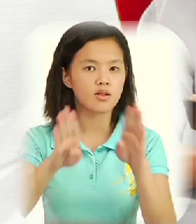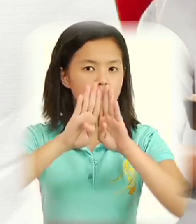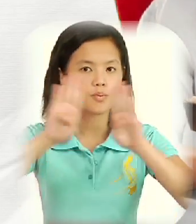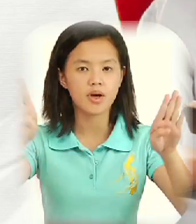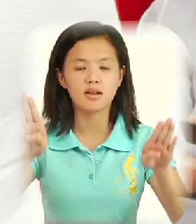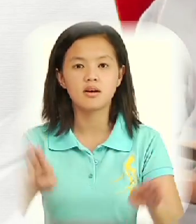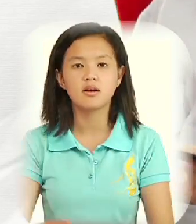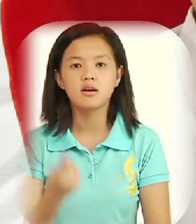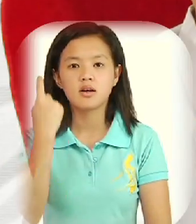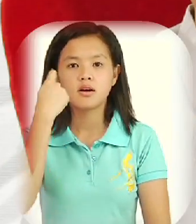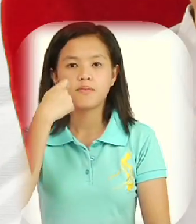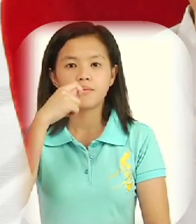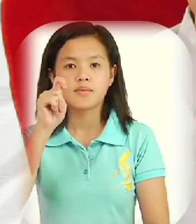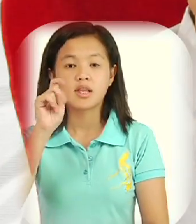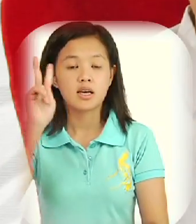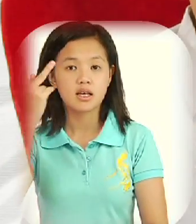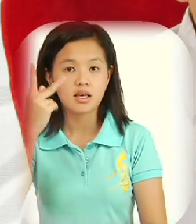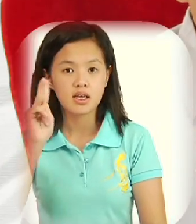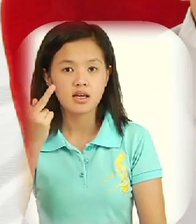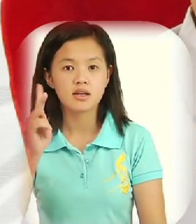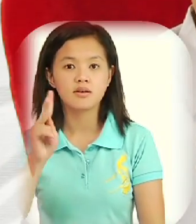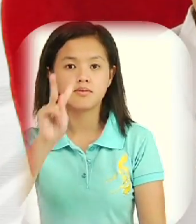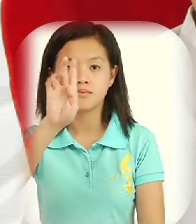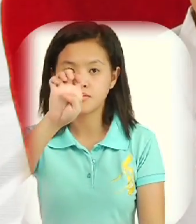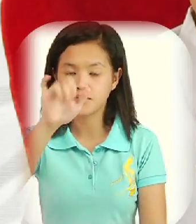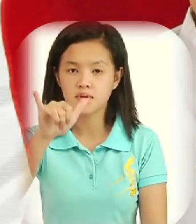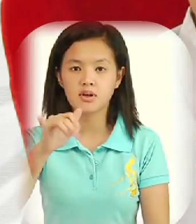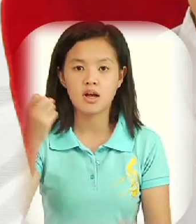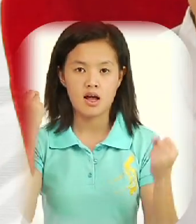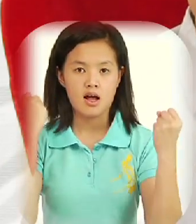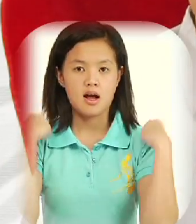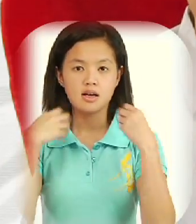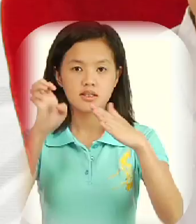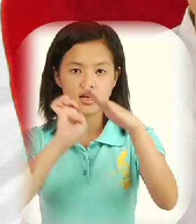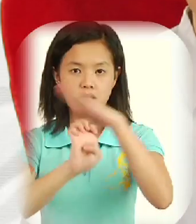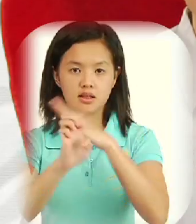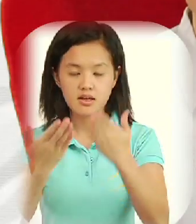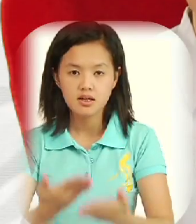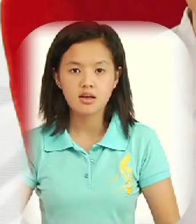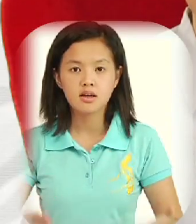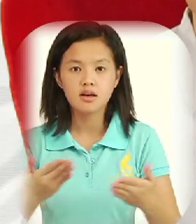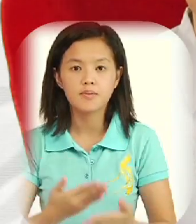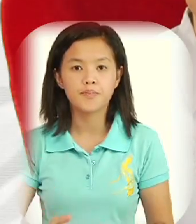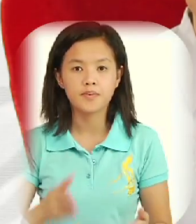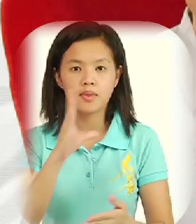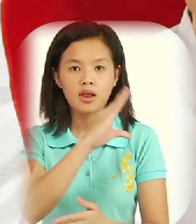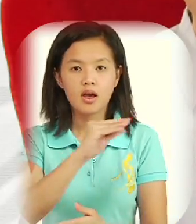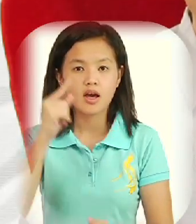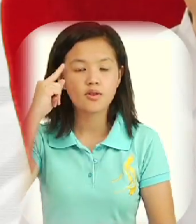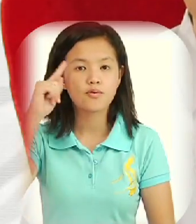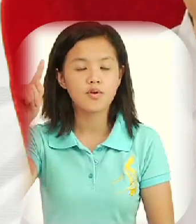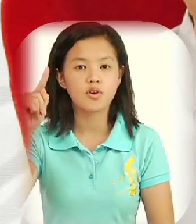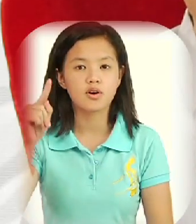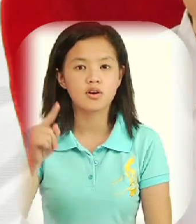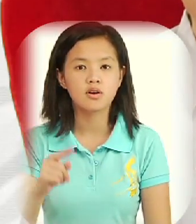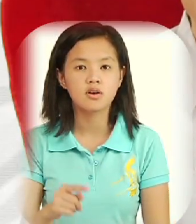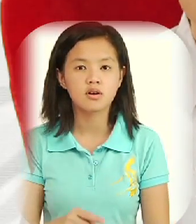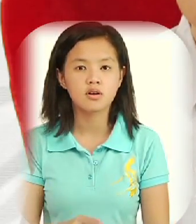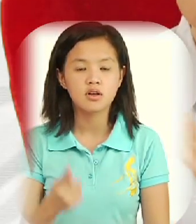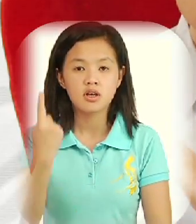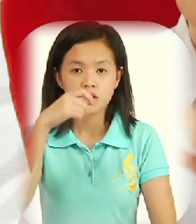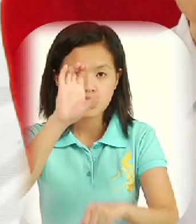open. The figure of the keys has entered here. And